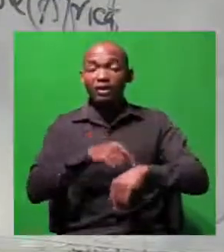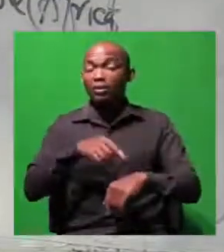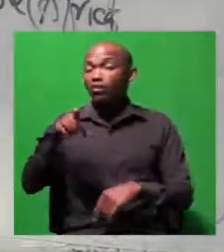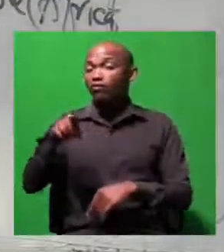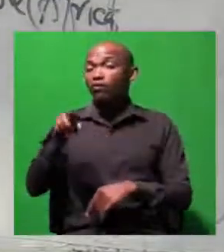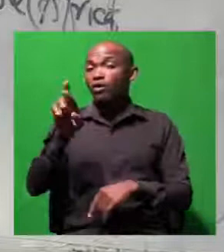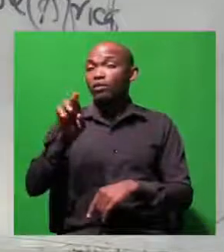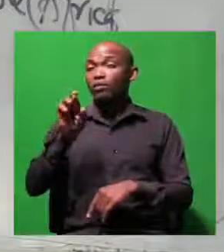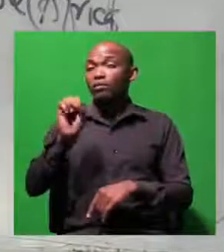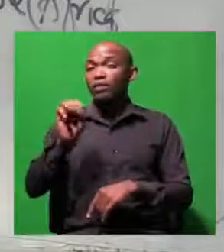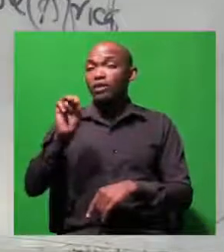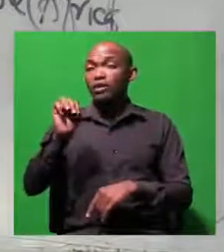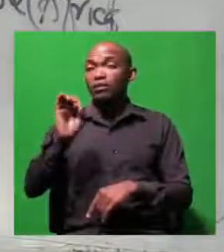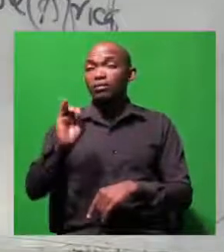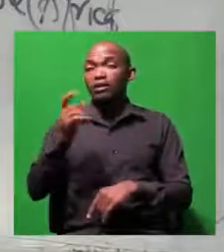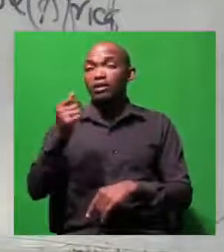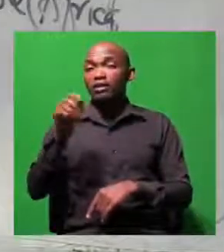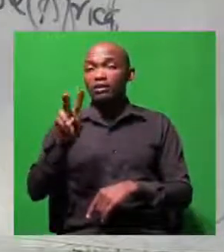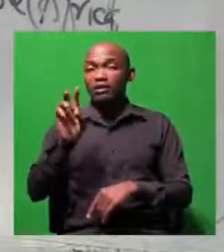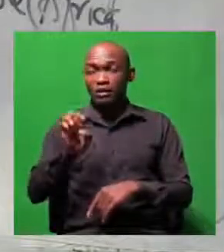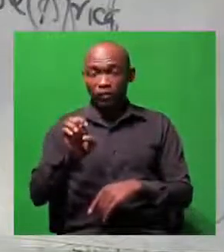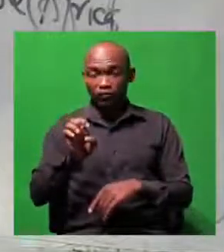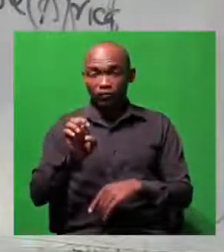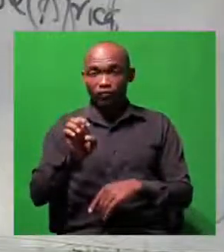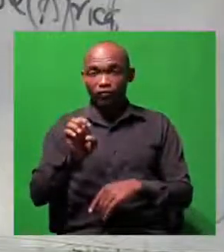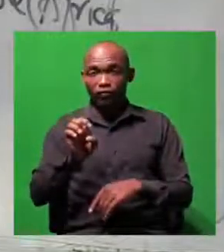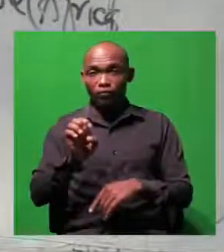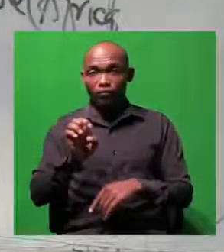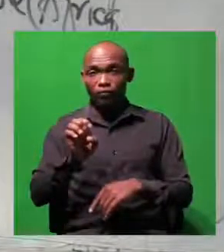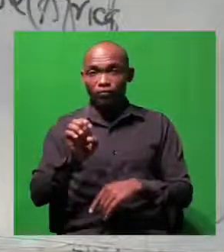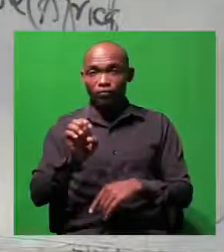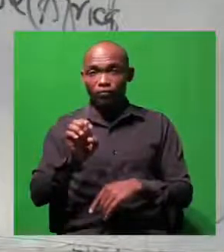in primitive communalism.